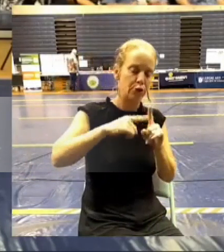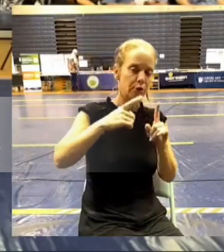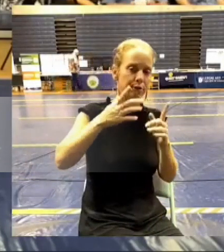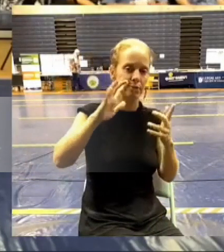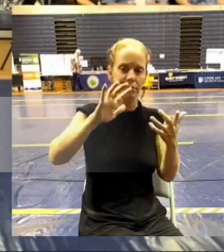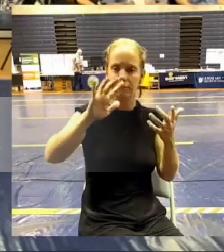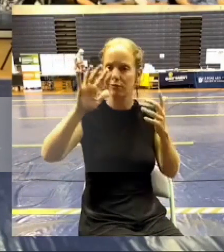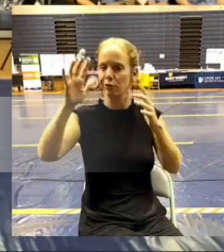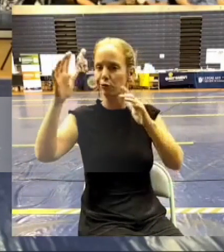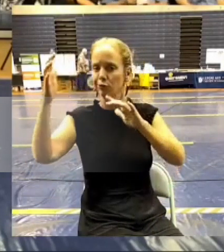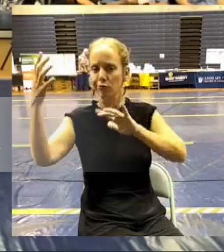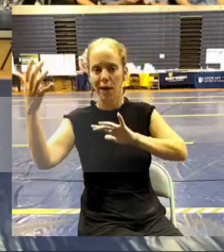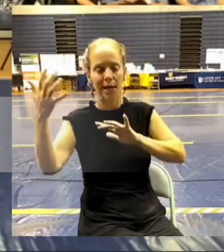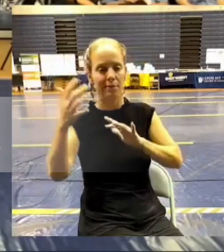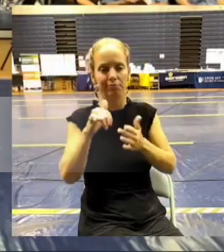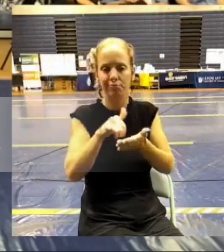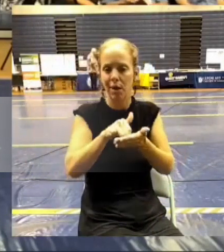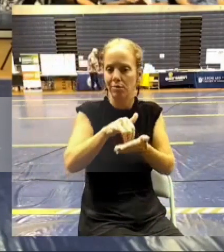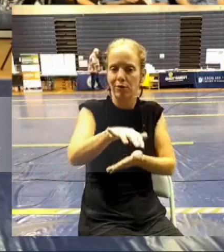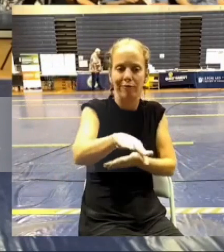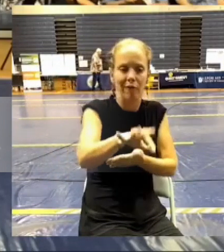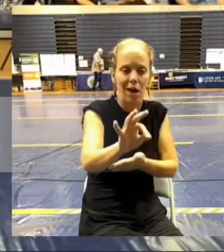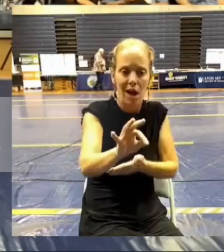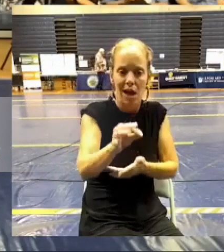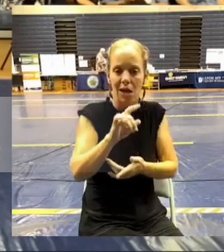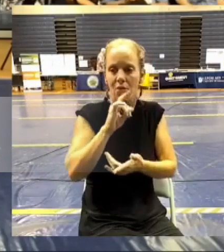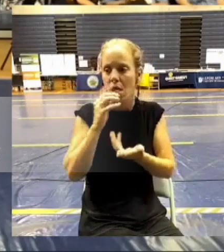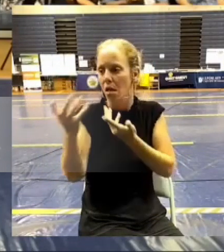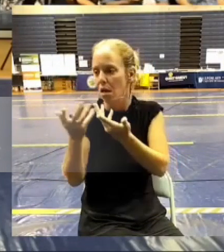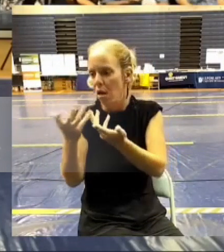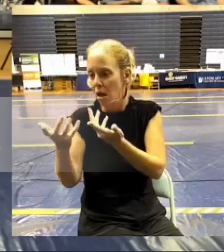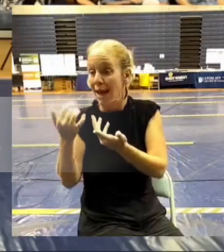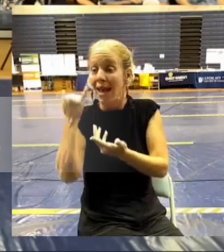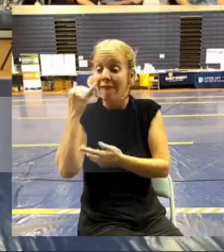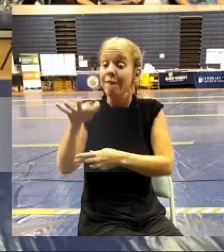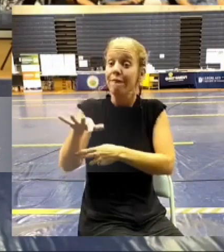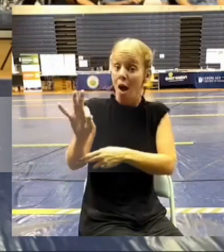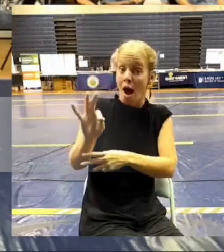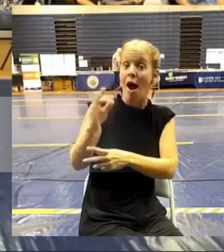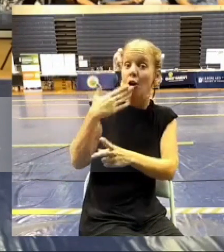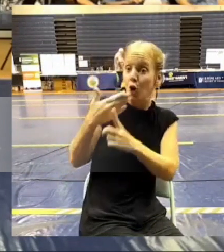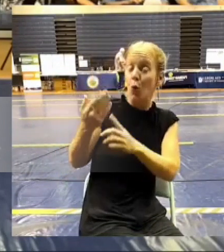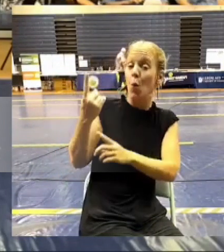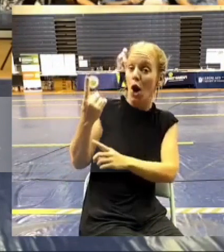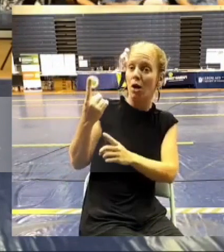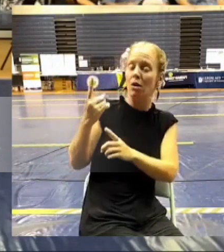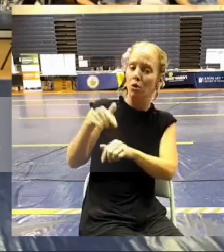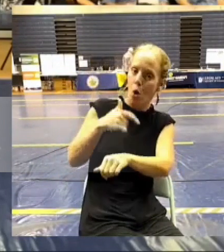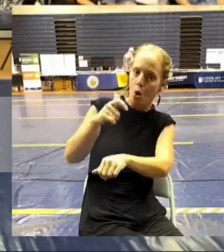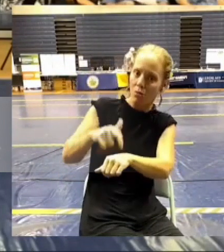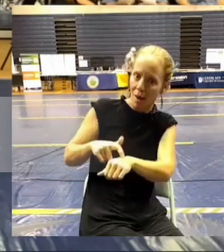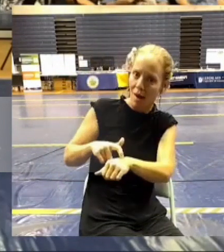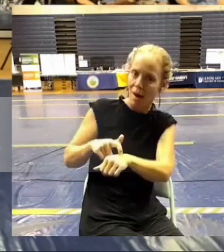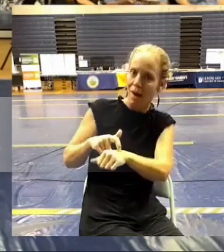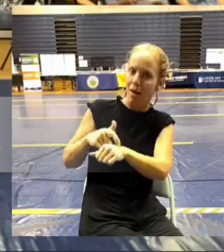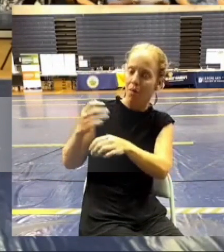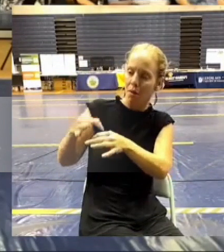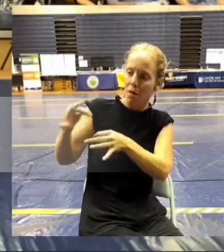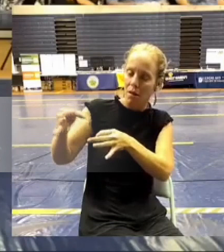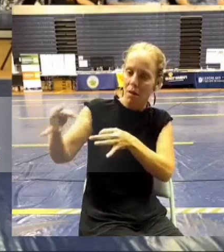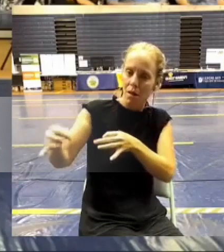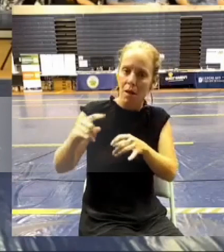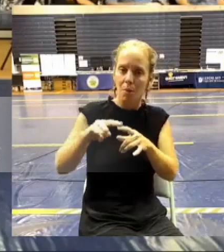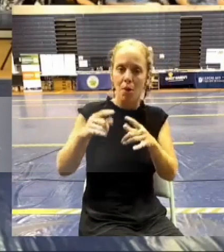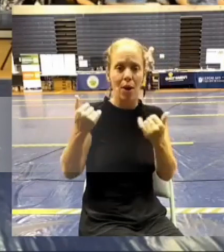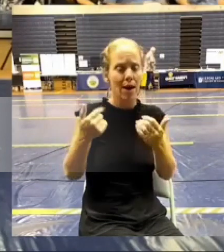everything and how long it's gonna take to work with somebody to rent it to, even if I find one. But right now I ain't finding anything in